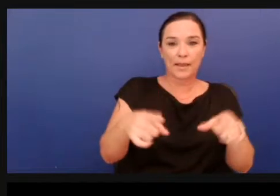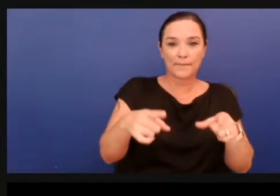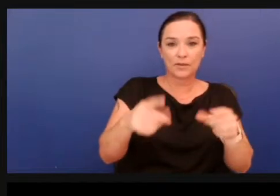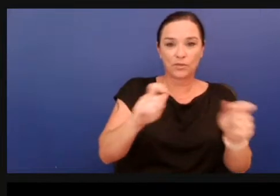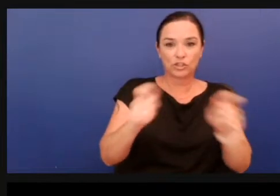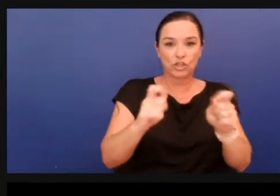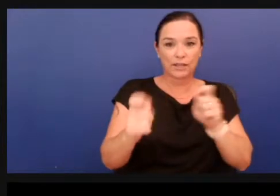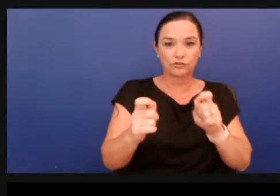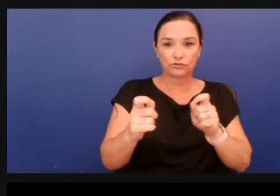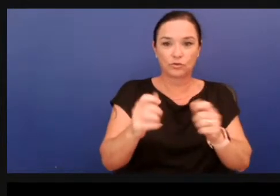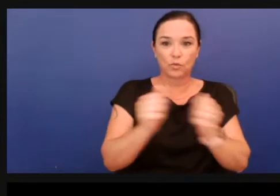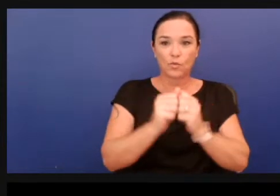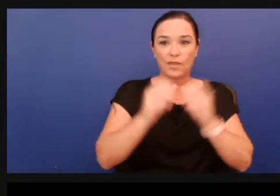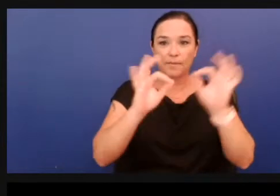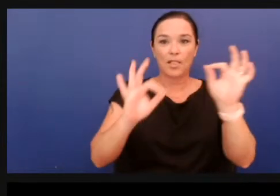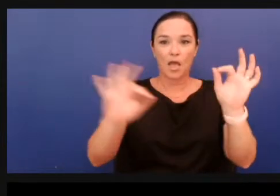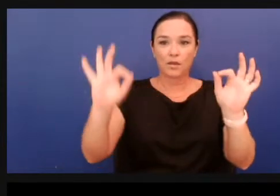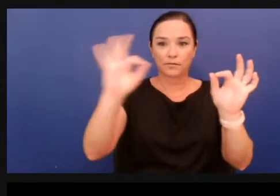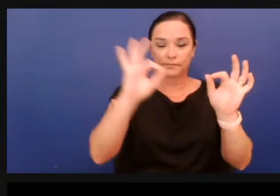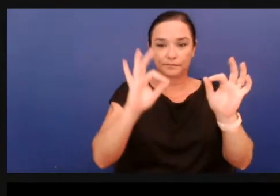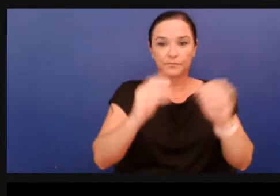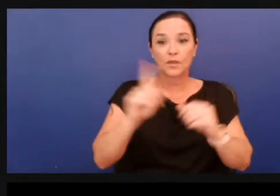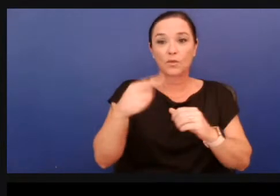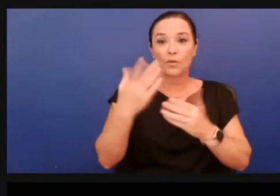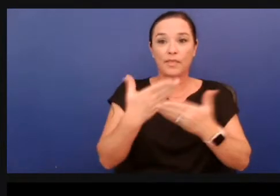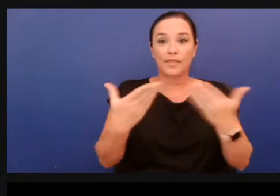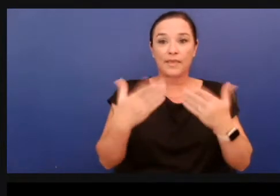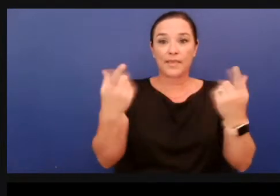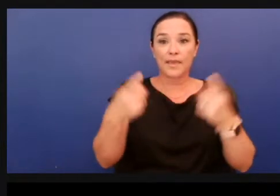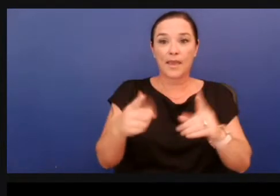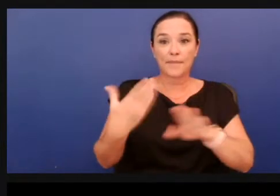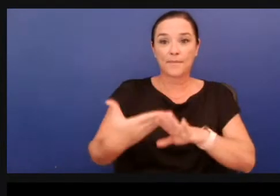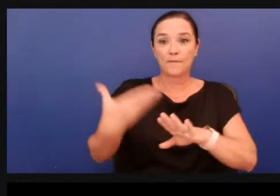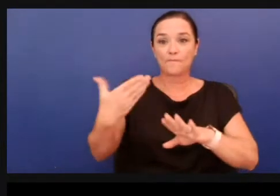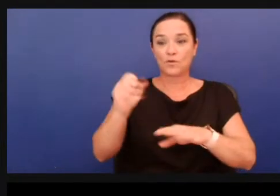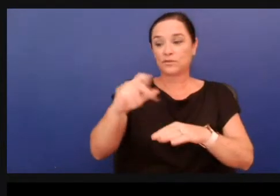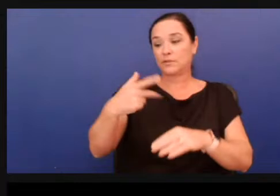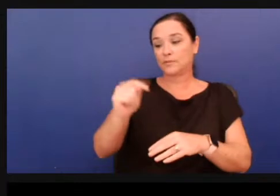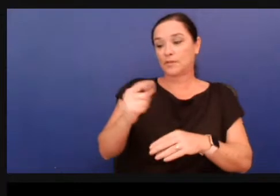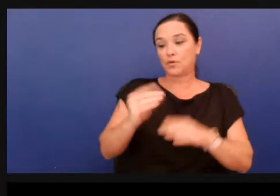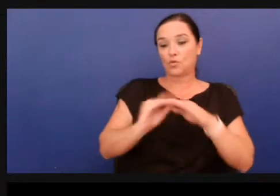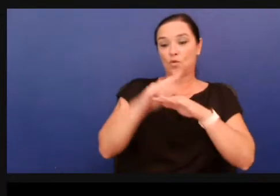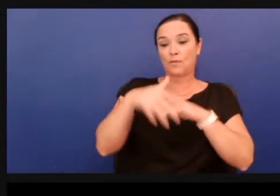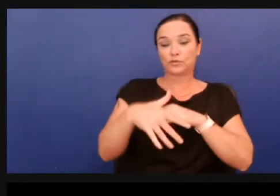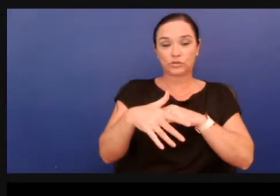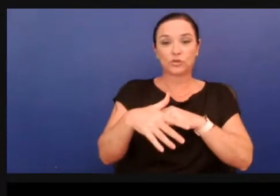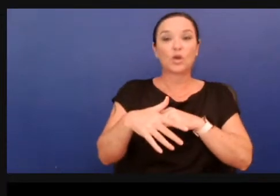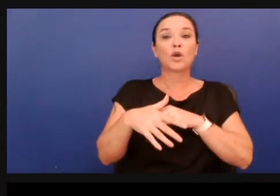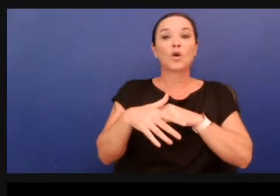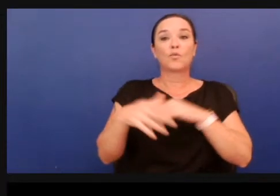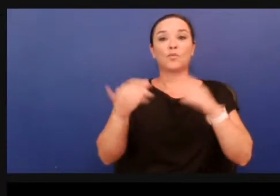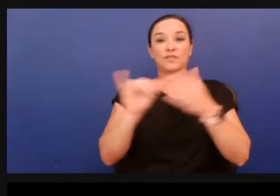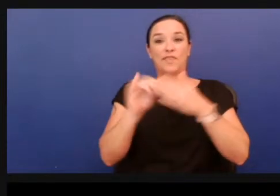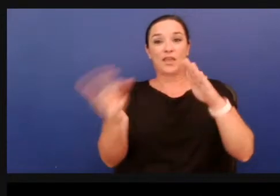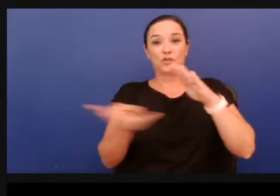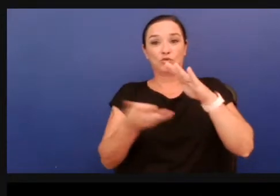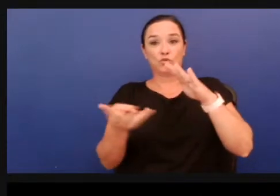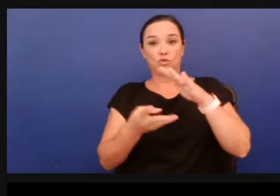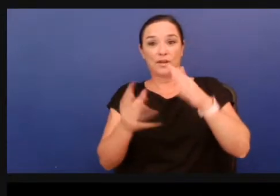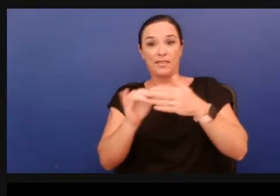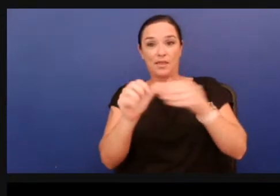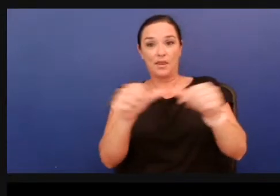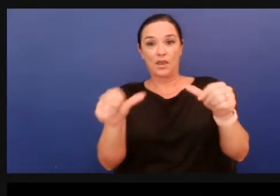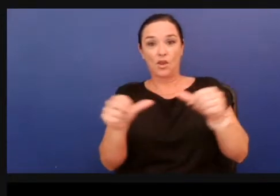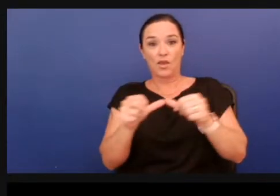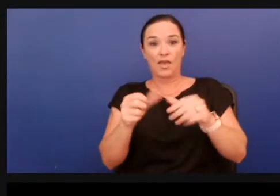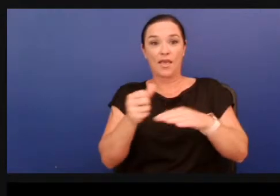this plot. One thing that happened prior to the September eruption was an intrusion in this area that caused an